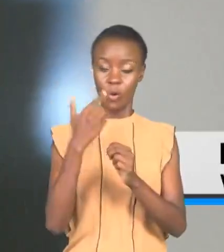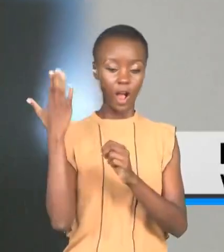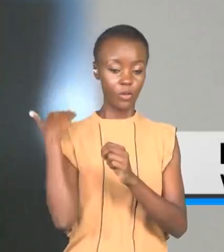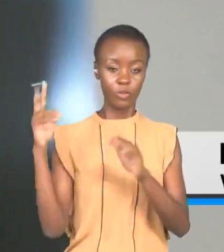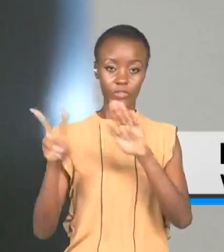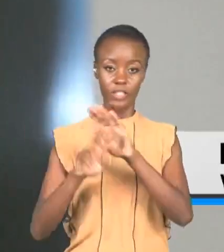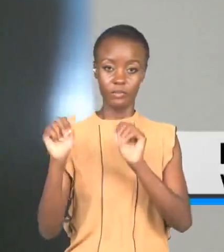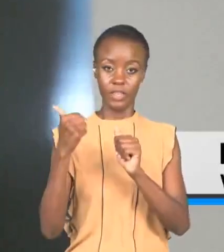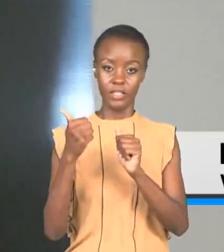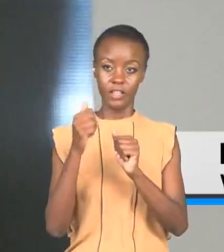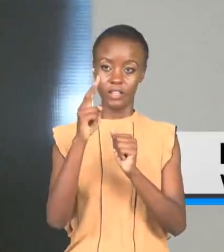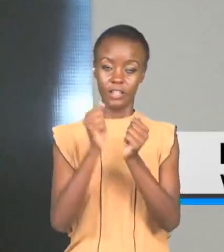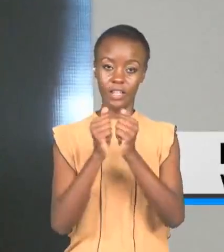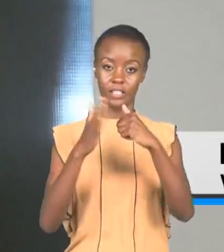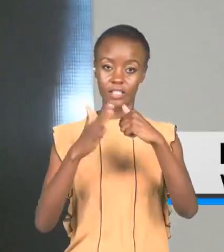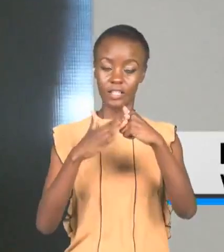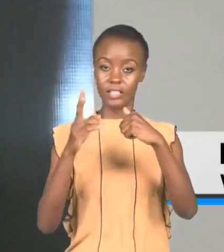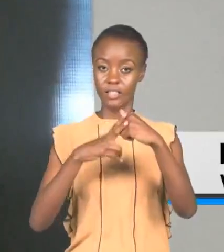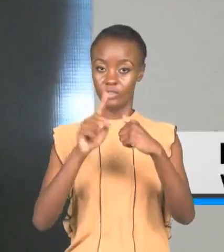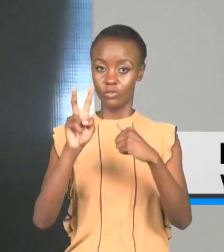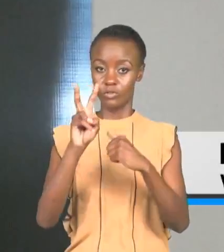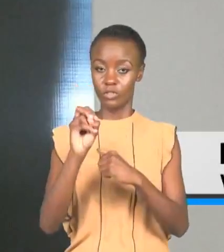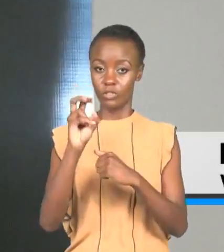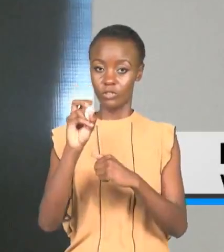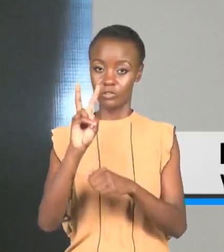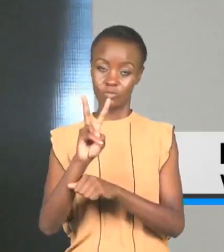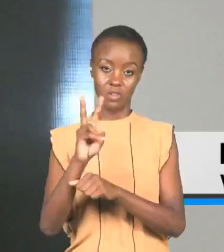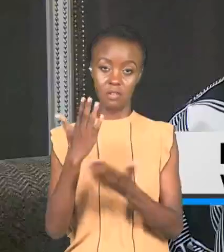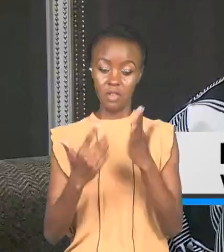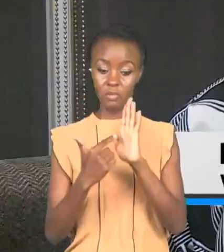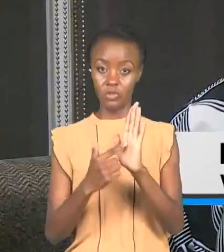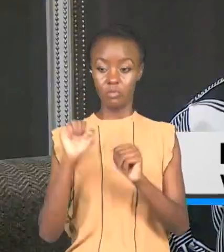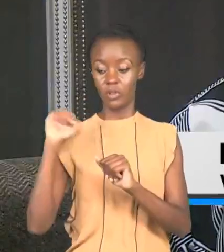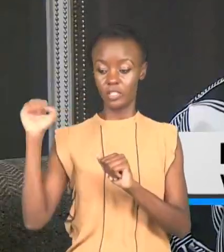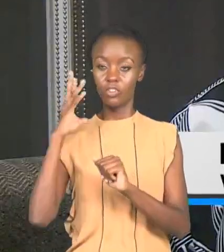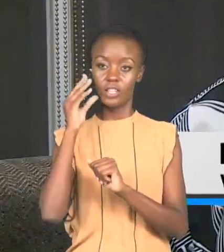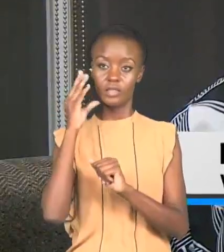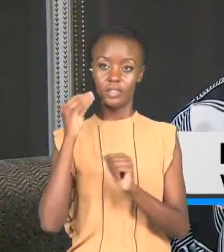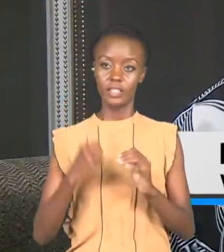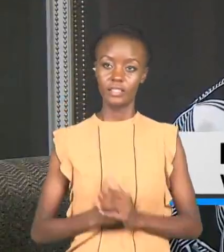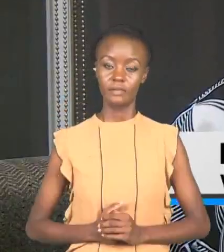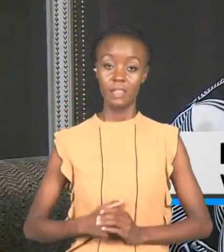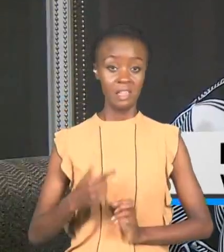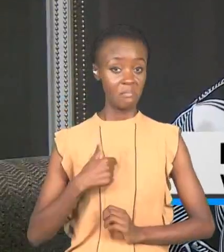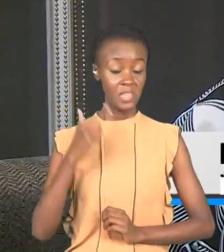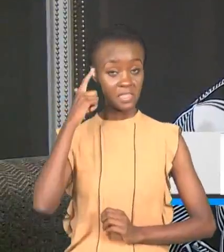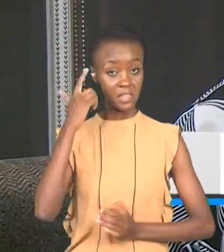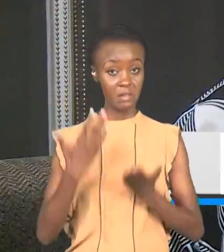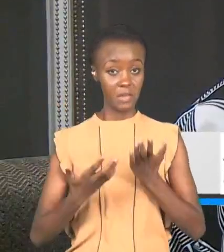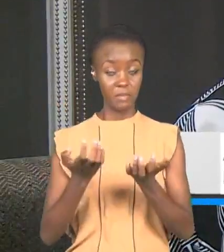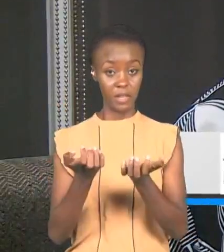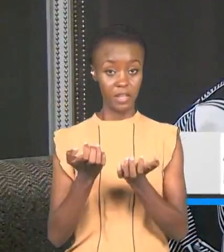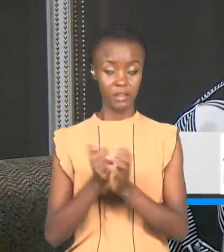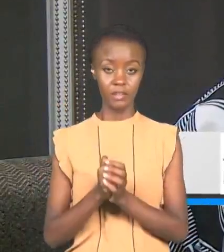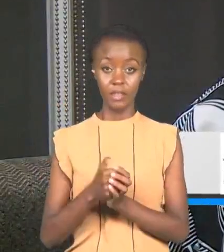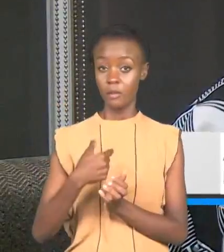to 2007, he's also hoping to highlight his political experience. I felt there was need, for somebody